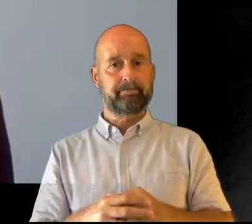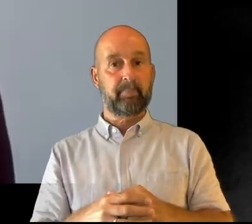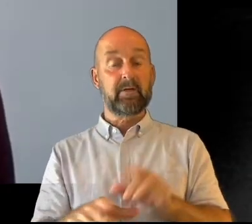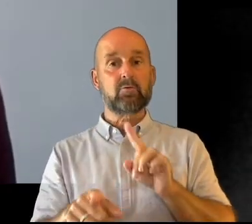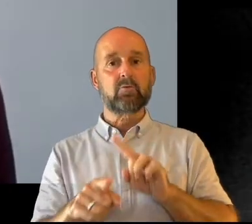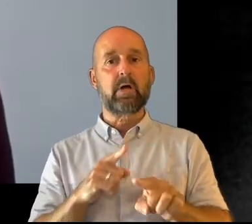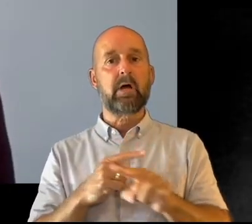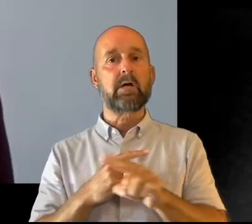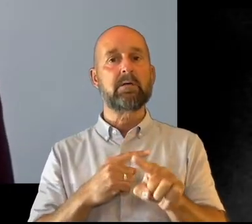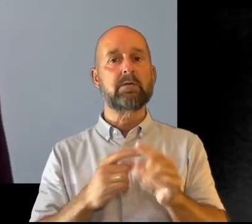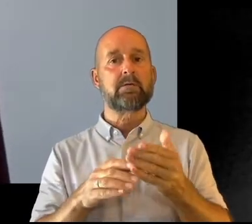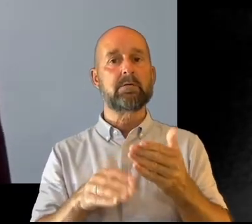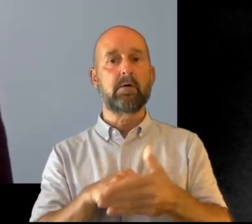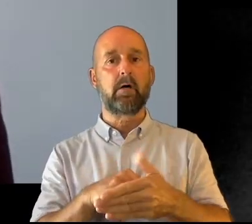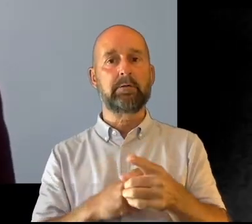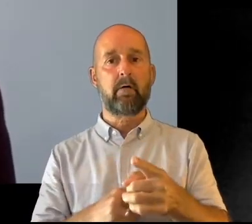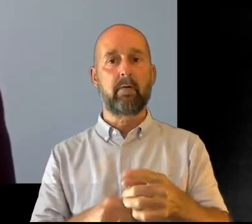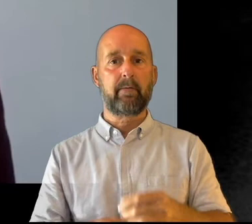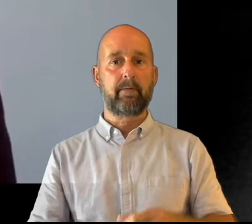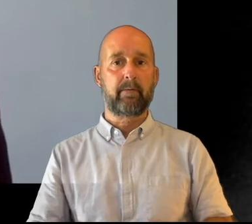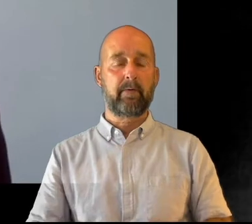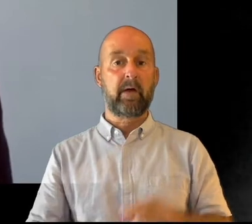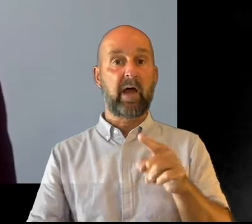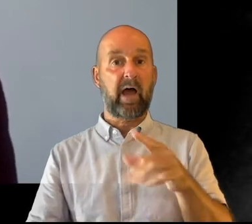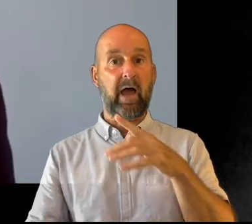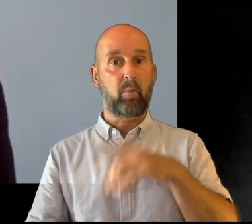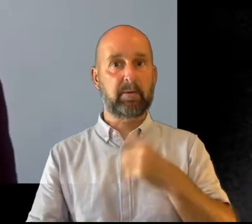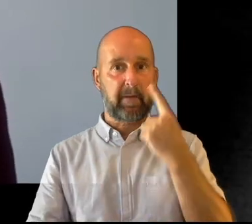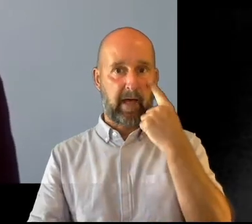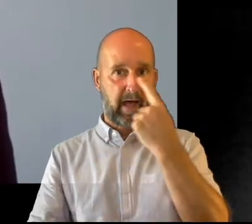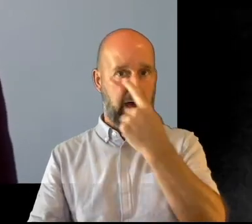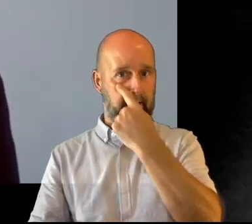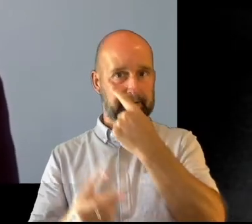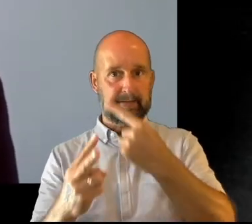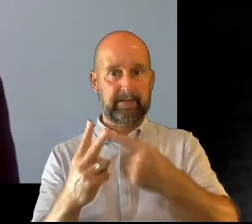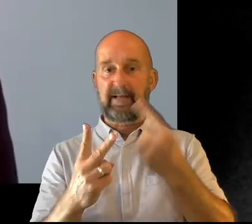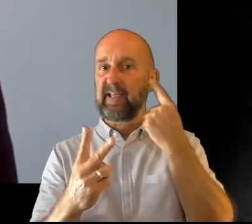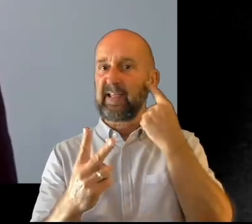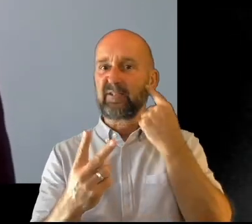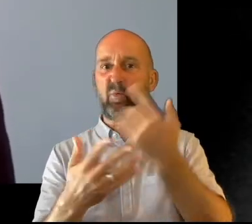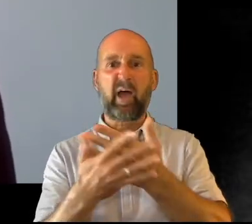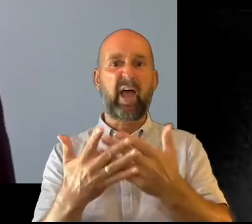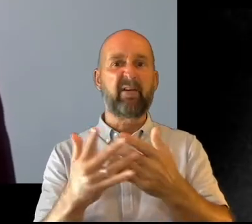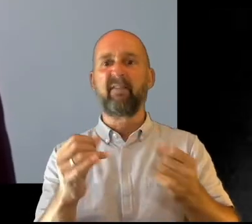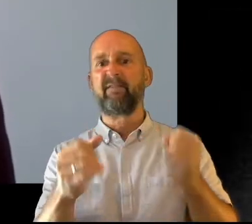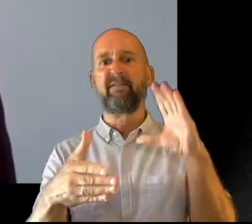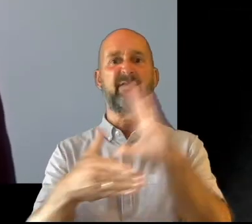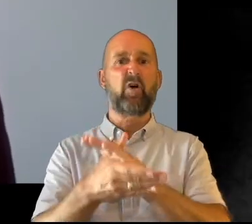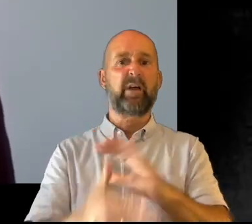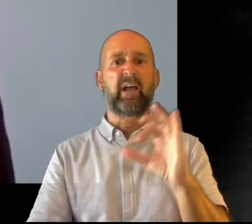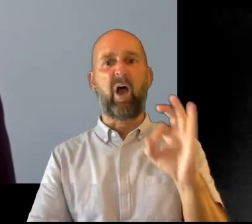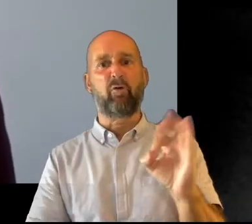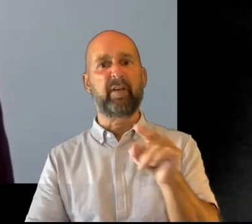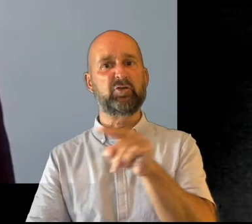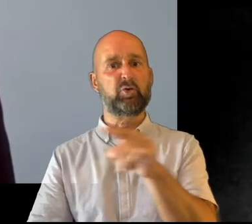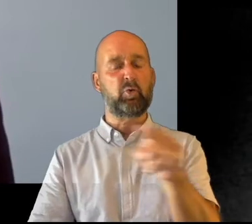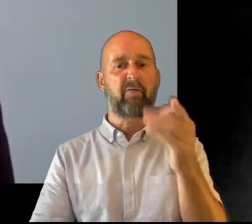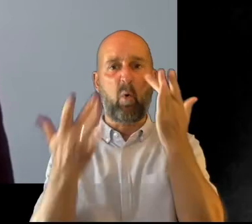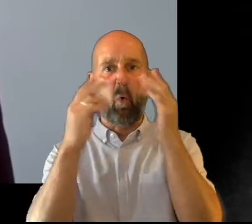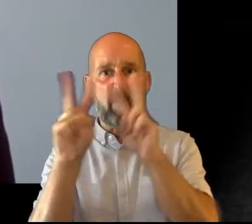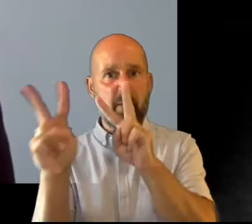Try harder. I want eyes, ears, and whatever other fucking orifice you have